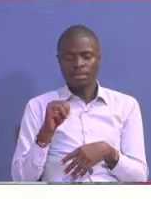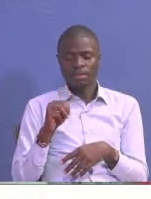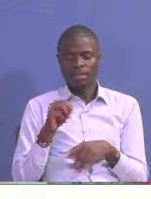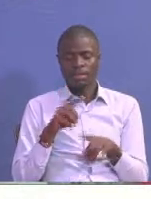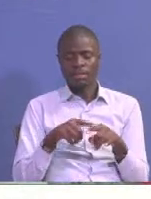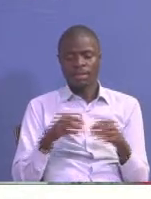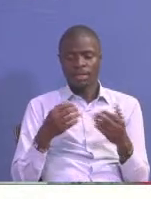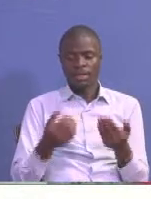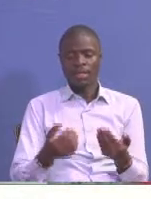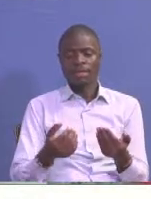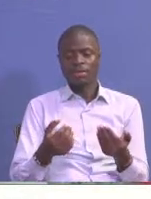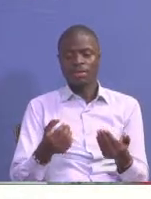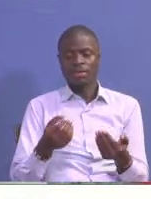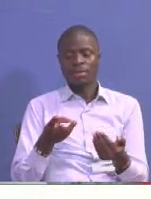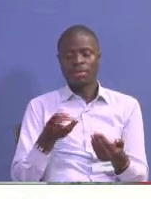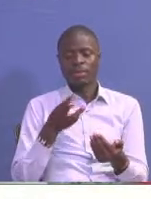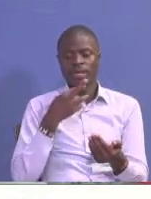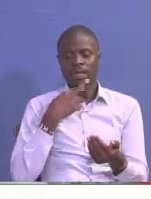now we're